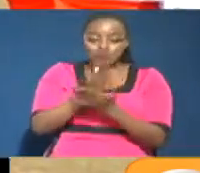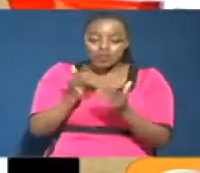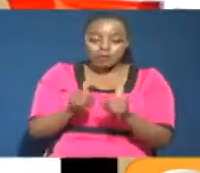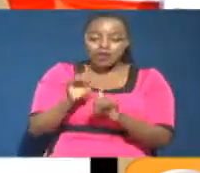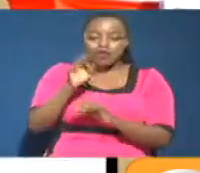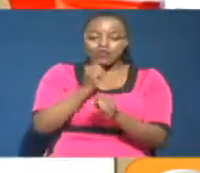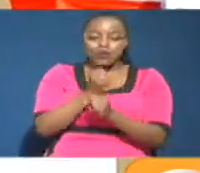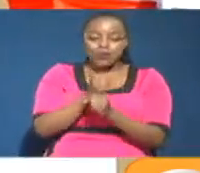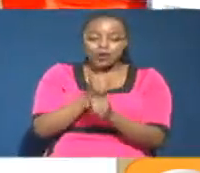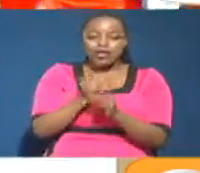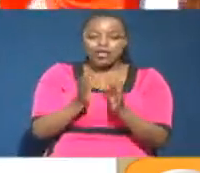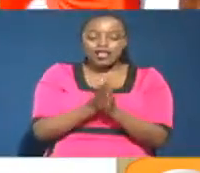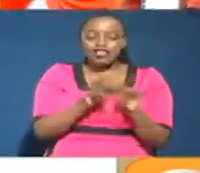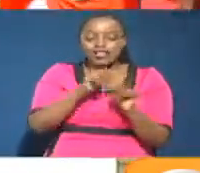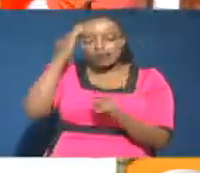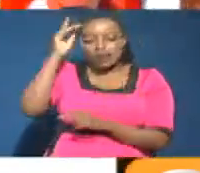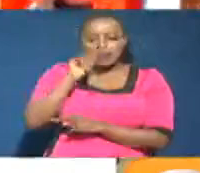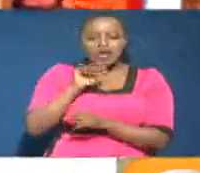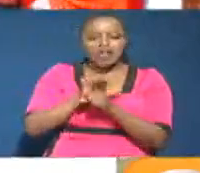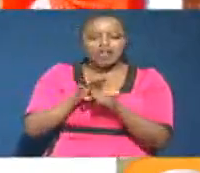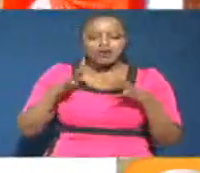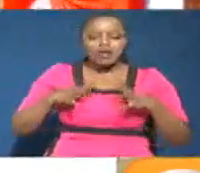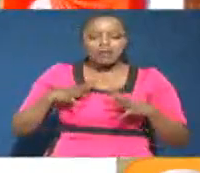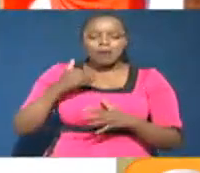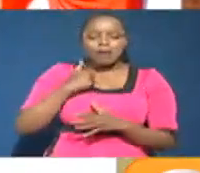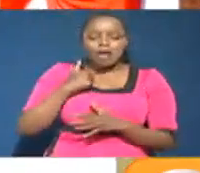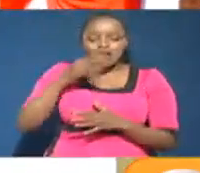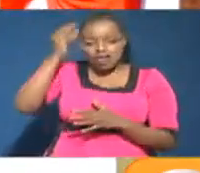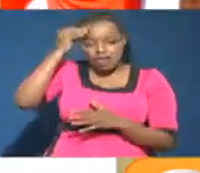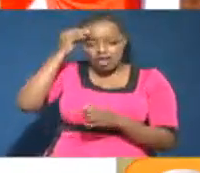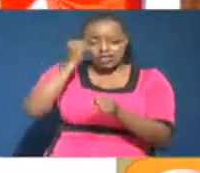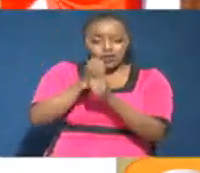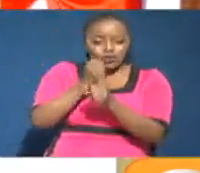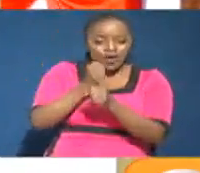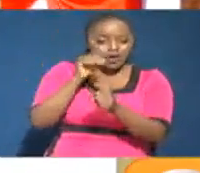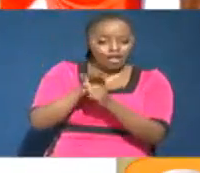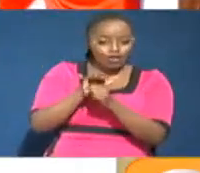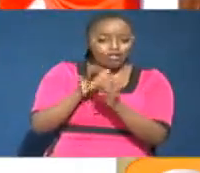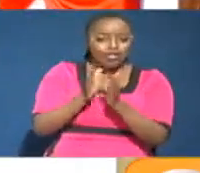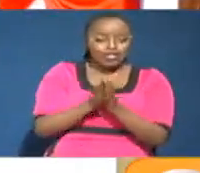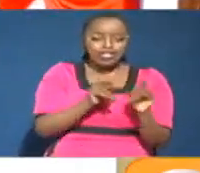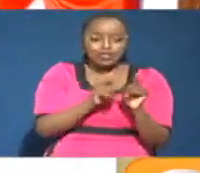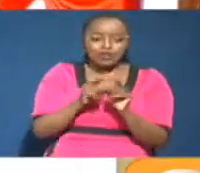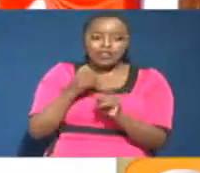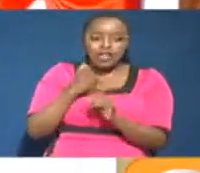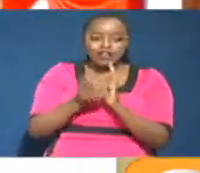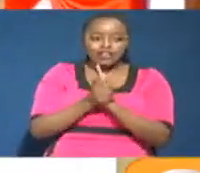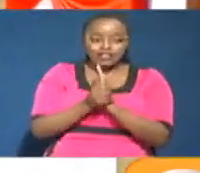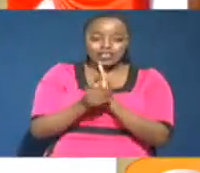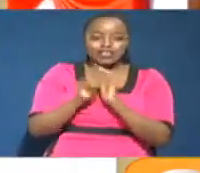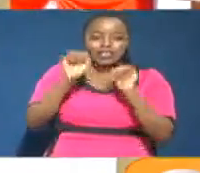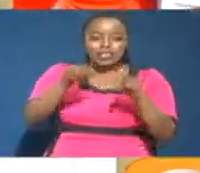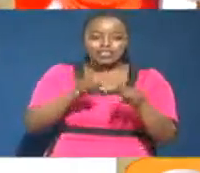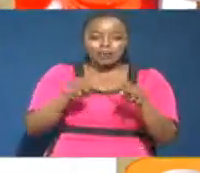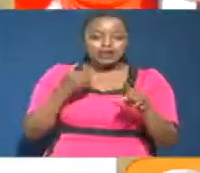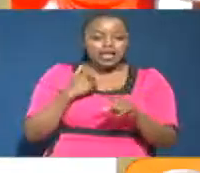implementation of the work. But as we know, there are many people who have learned on the job, and yes, they are skilled, but they do